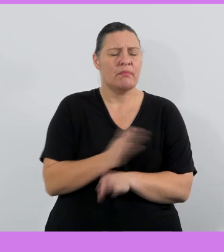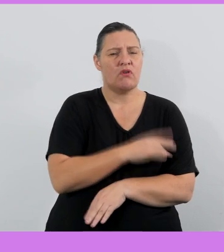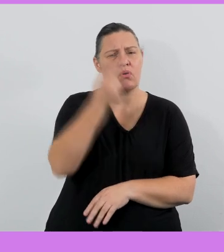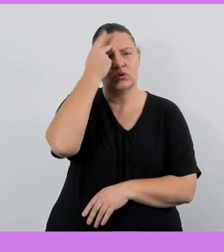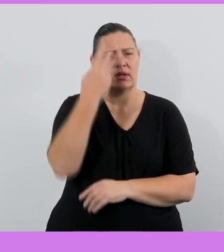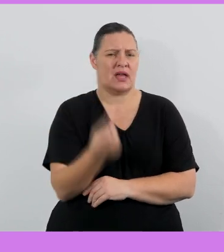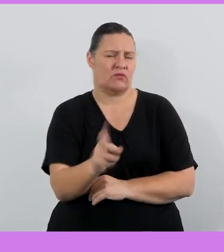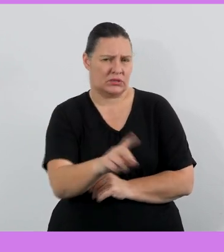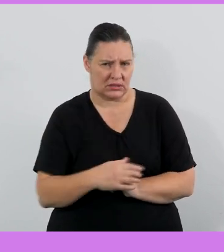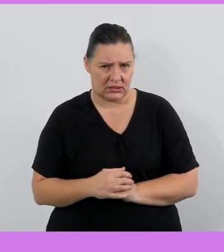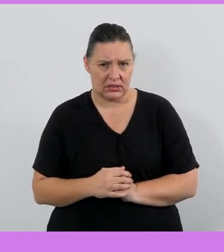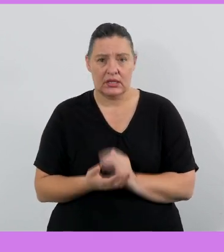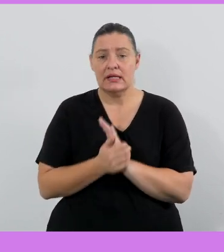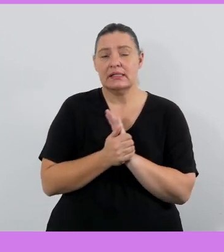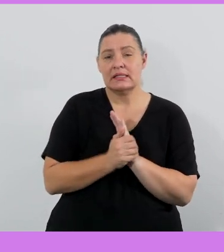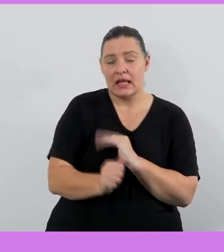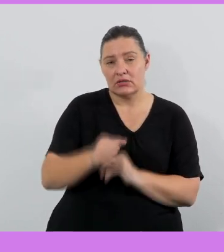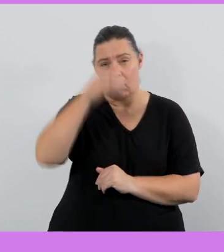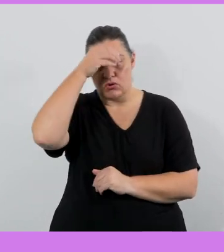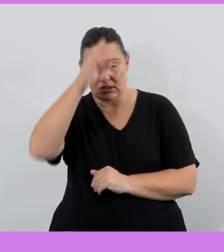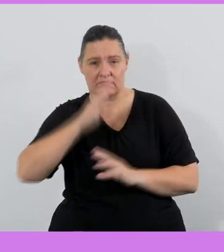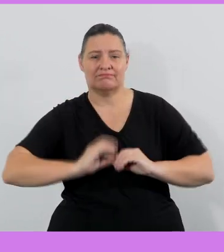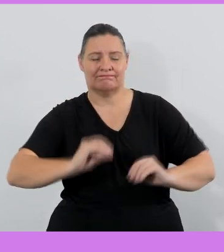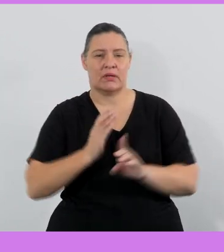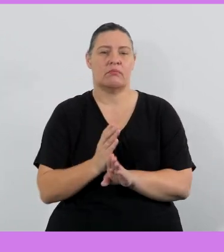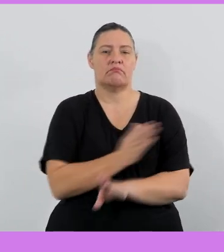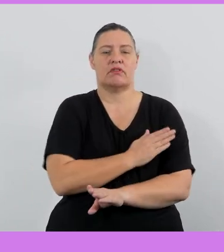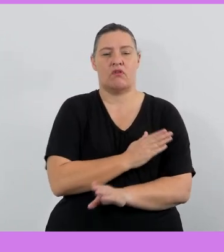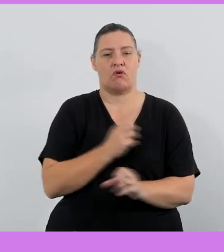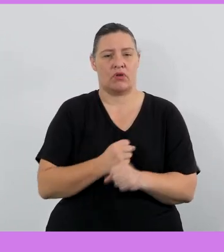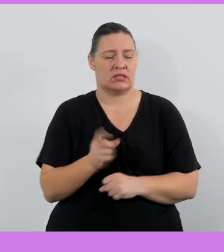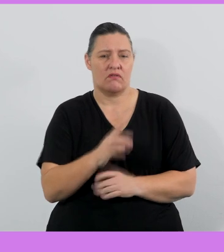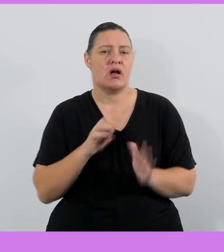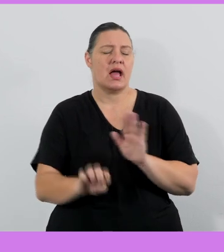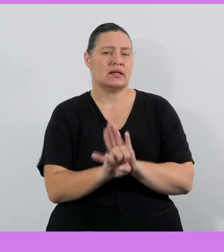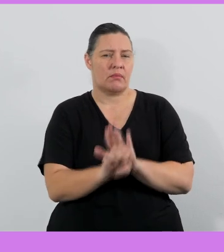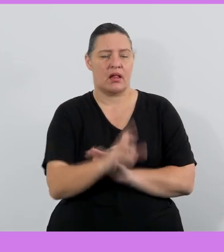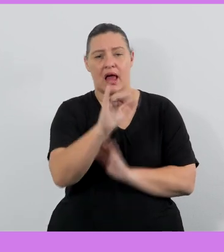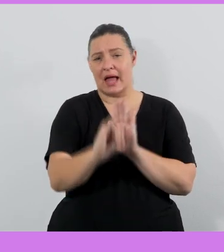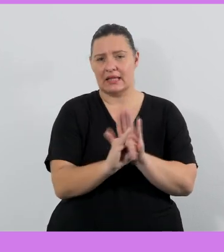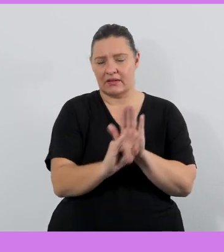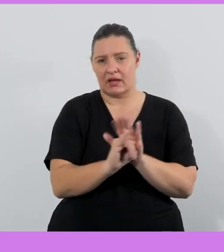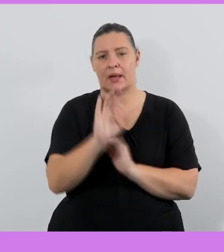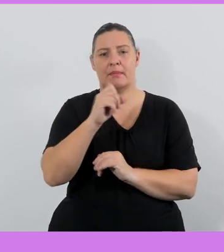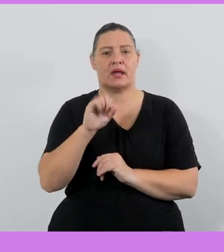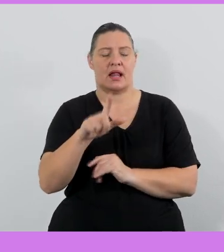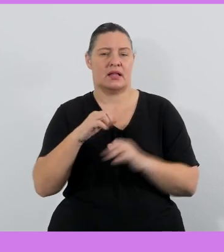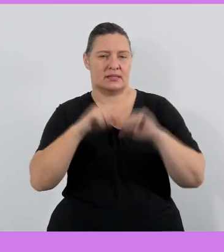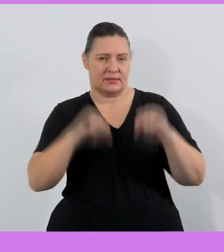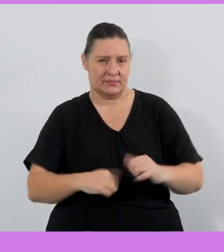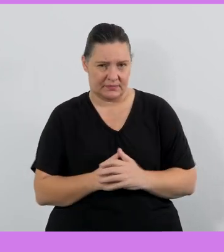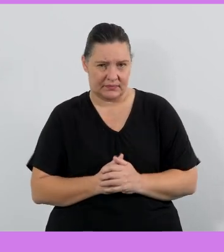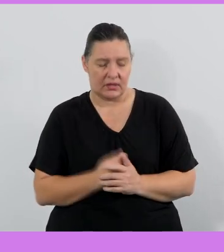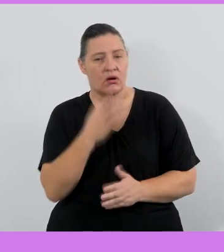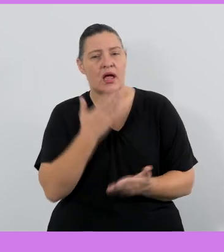pre-knowledge? So first of all, the skills and concepts taught in previous grades. For example, identify the imperial system. You must